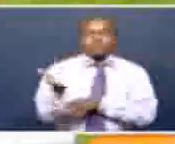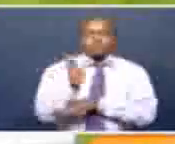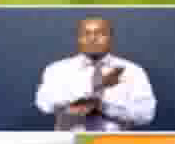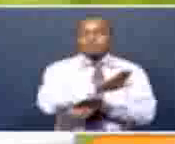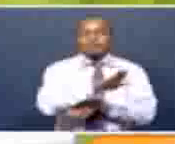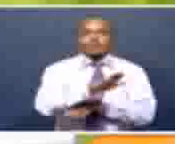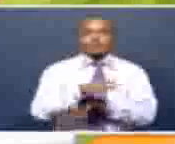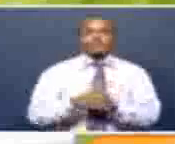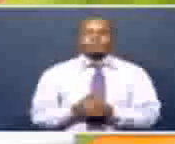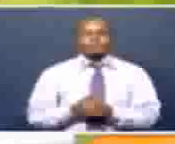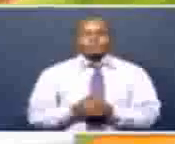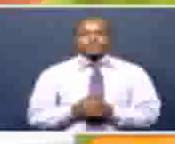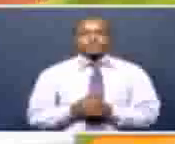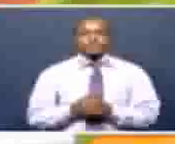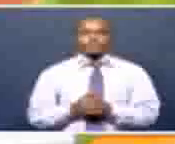at a loss.